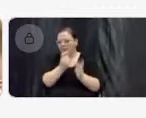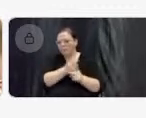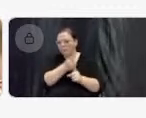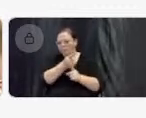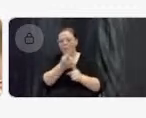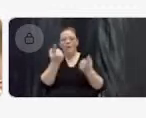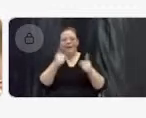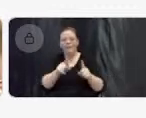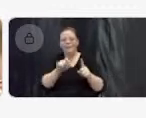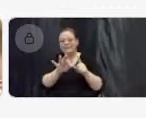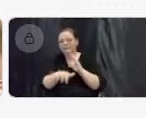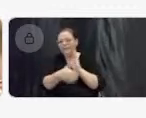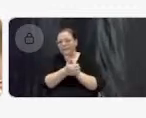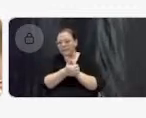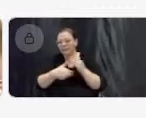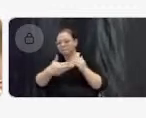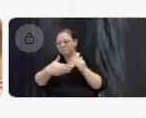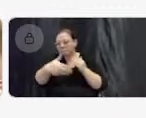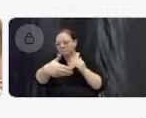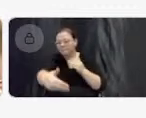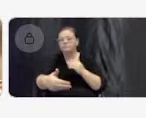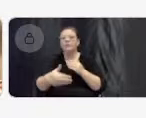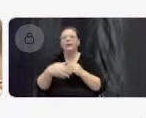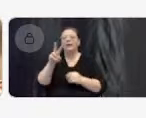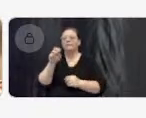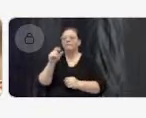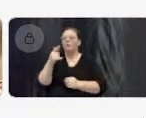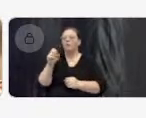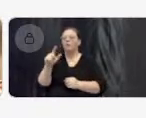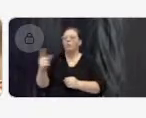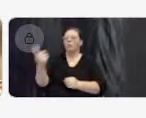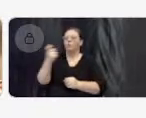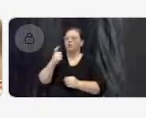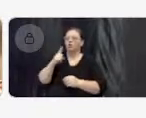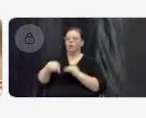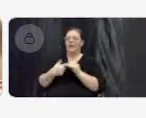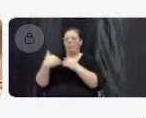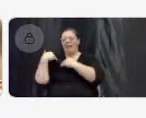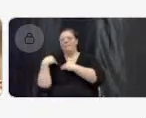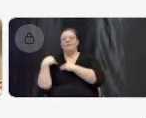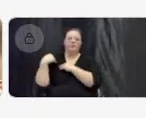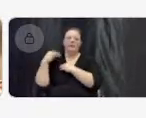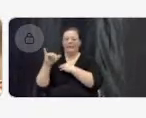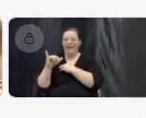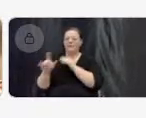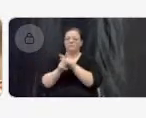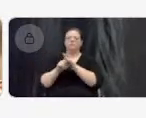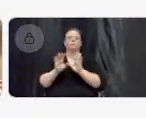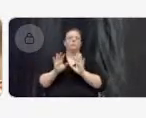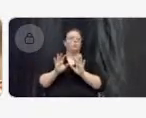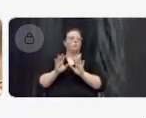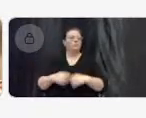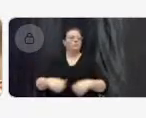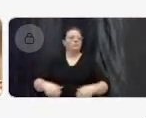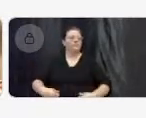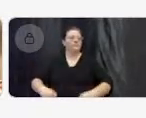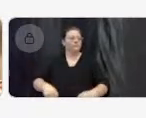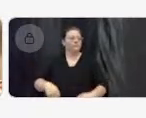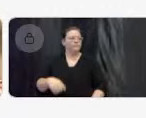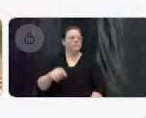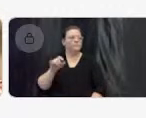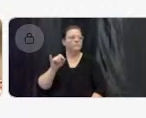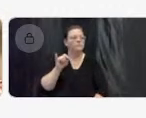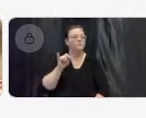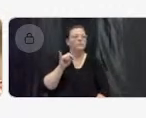happens if they're amended. And the question by Mr. Vogel about liability, that's what jumps out to me. You know, I mean,